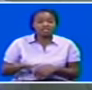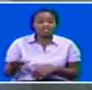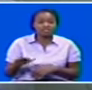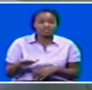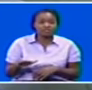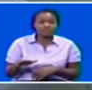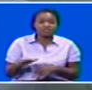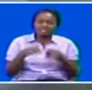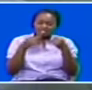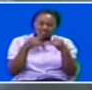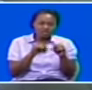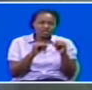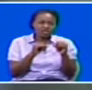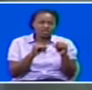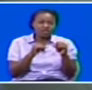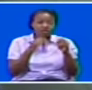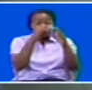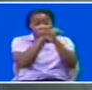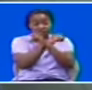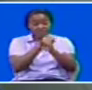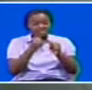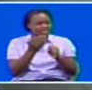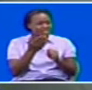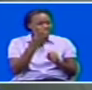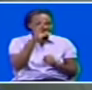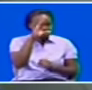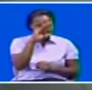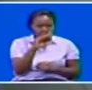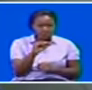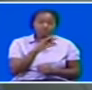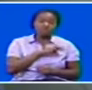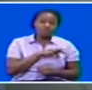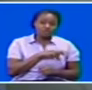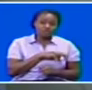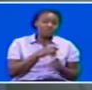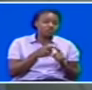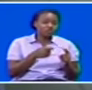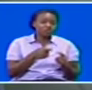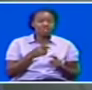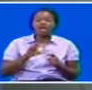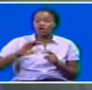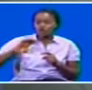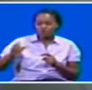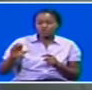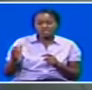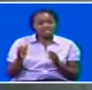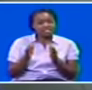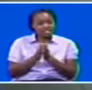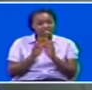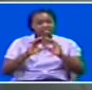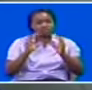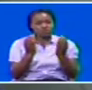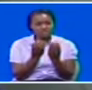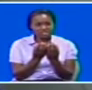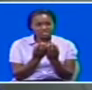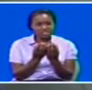The attempt by the president to reduce the benefits whose communities and counties are entitled to from